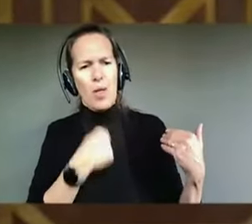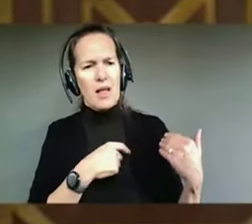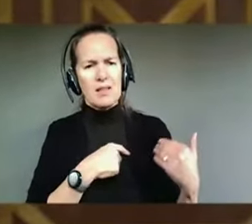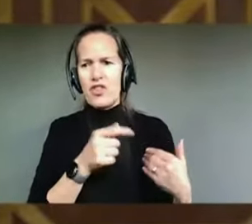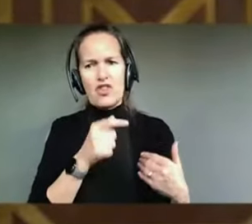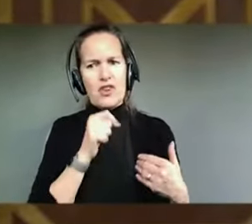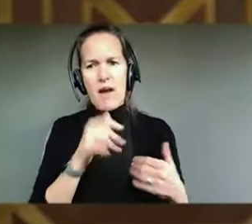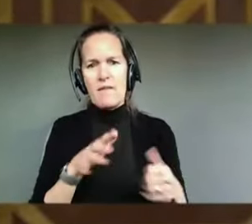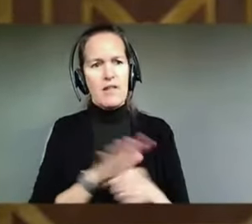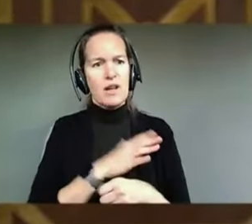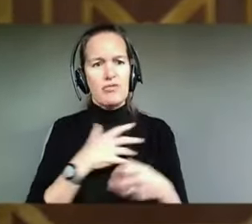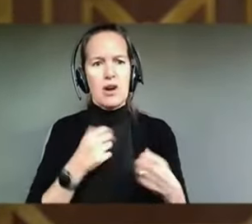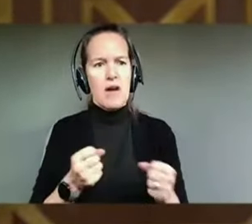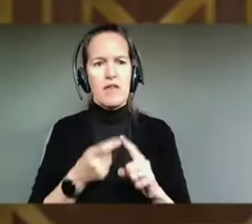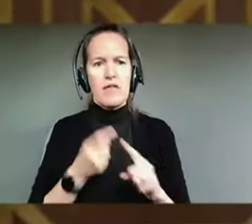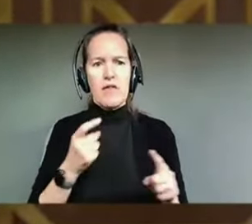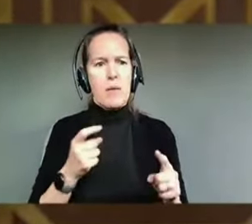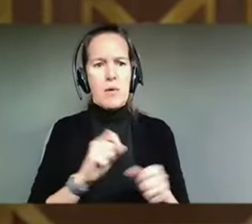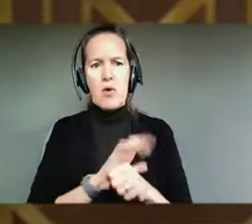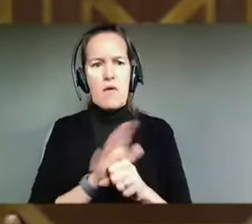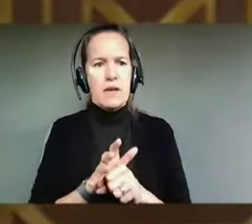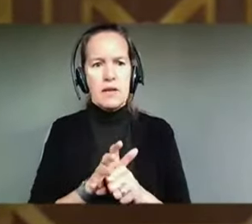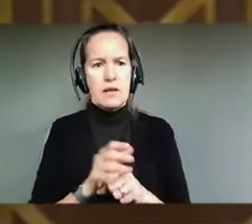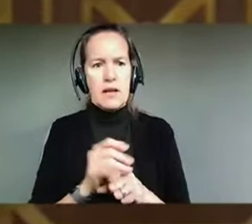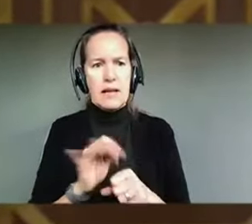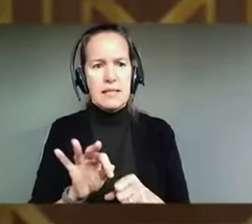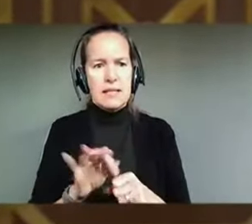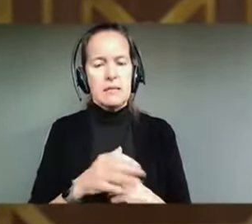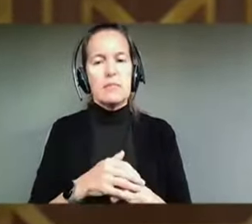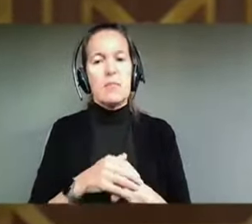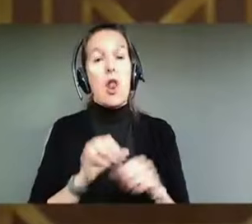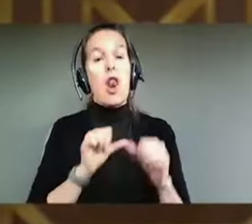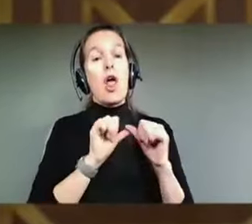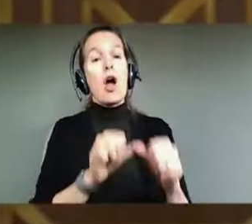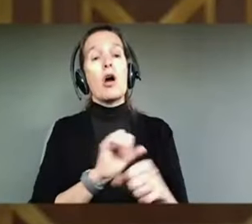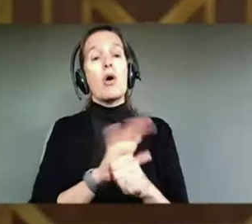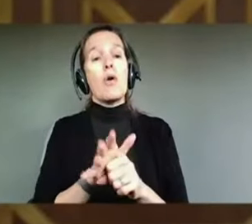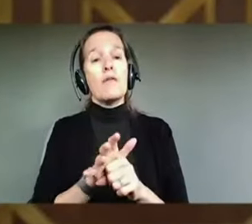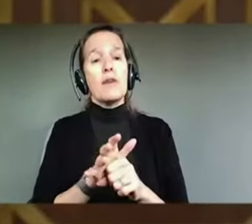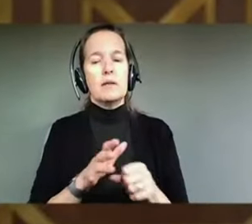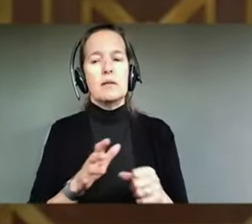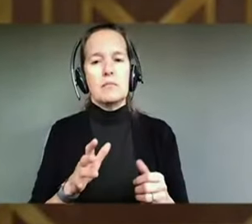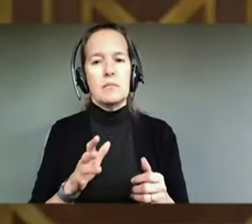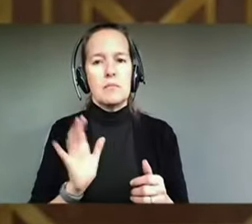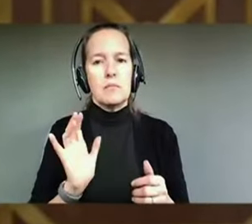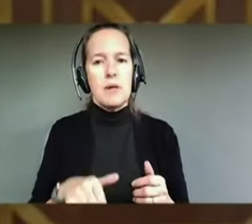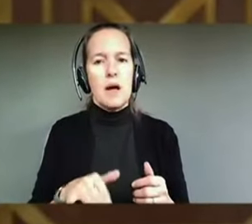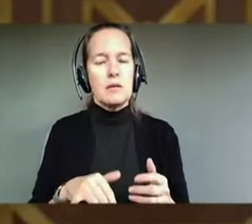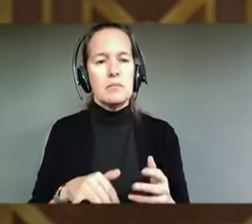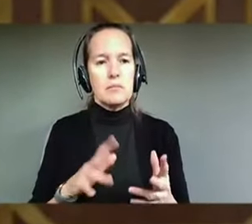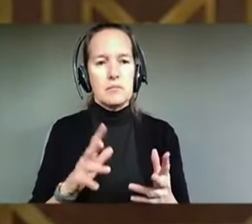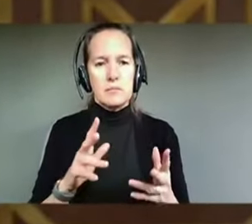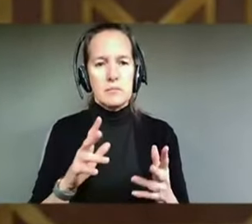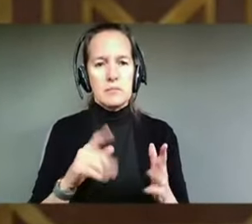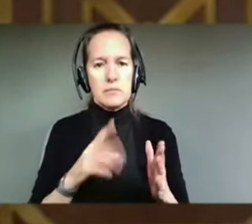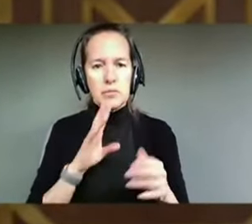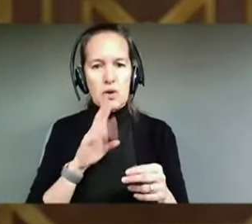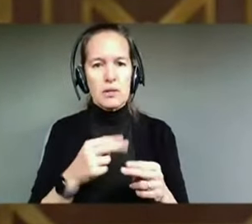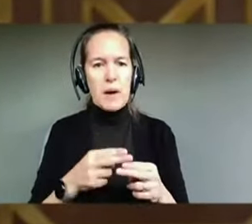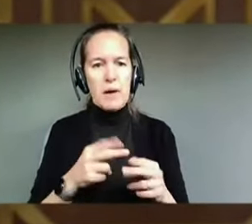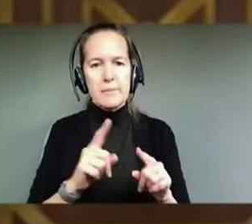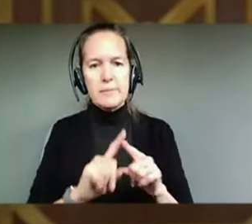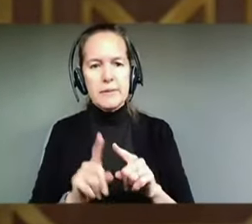COVID-19. Now, long COVID represents the constellation of long-term health effects of COVID-19. It is a